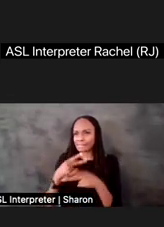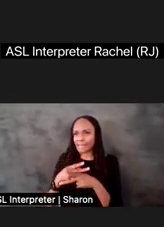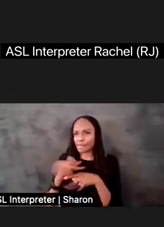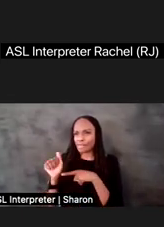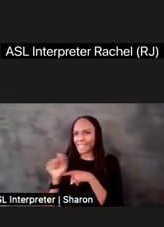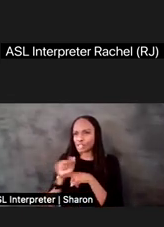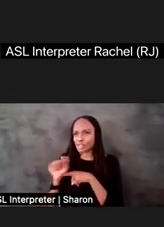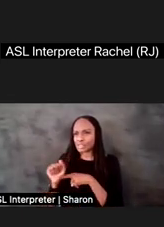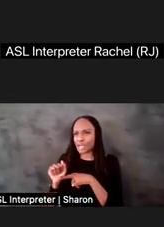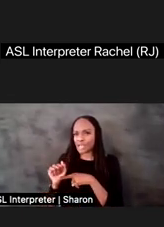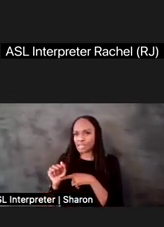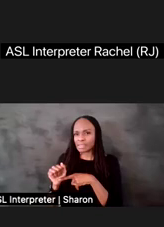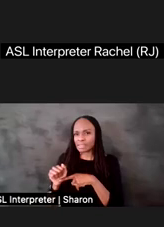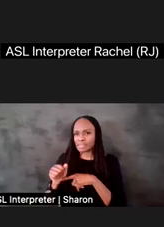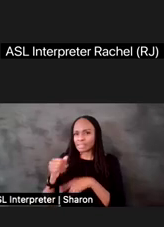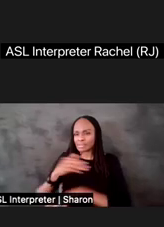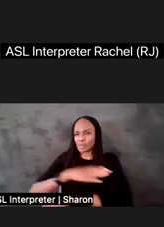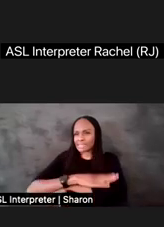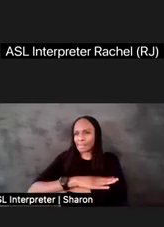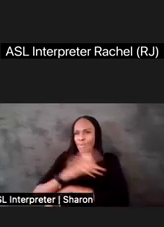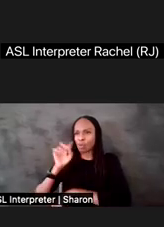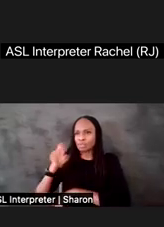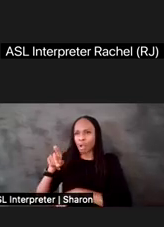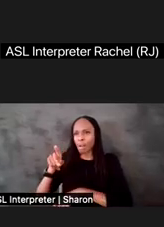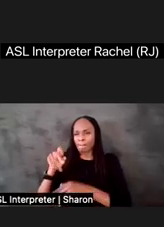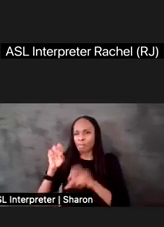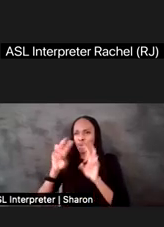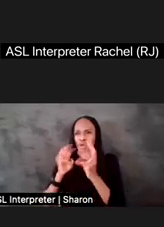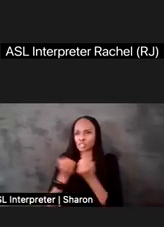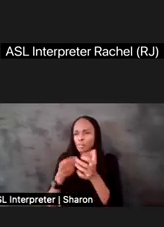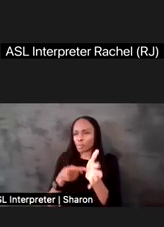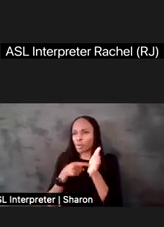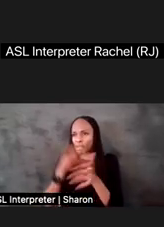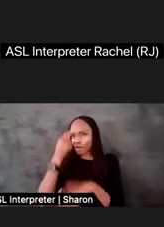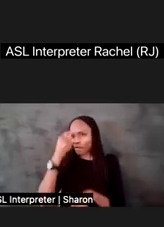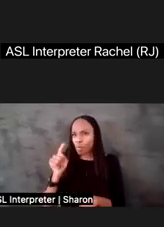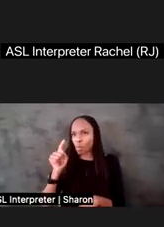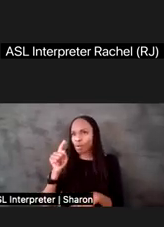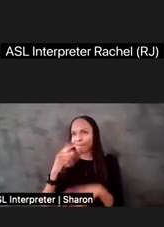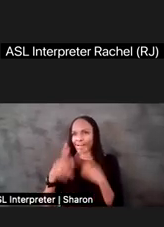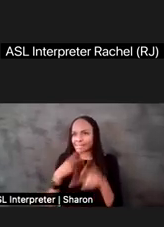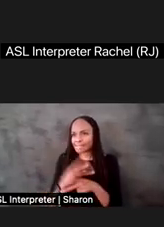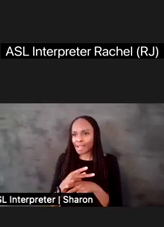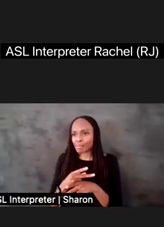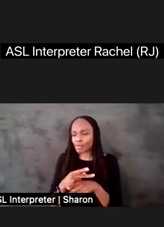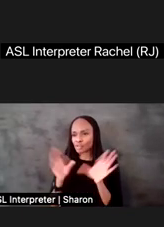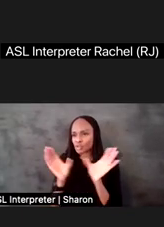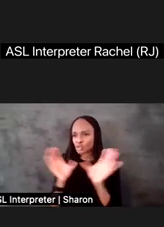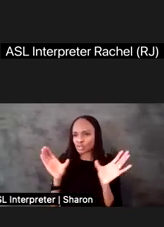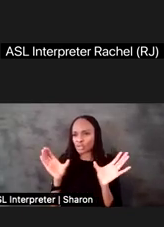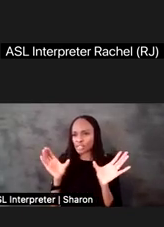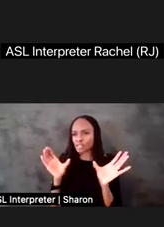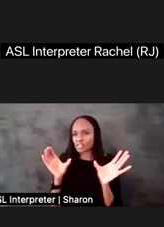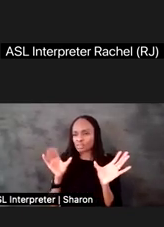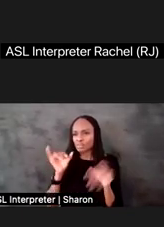exercise or tabletop or workshop requirement for some type of certification that they do that this